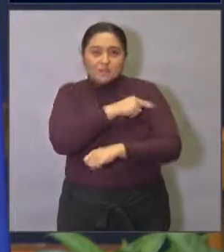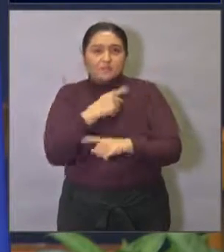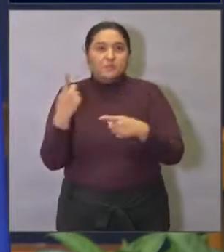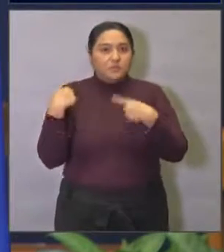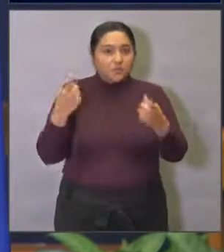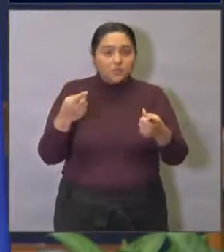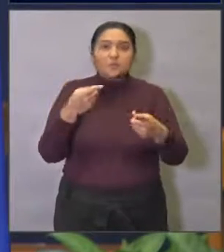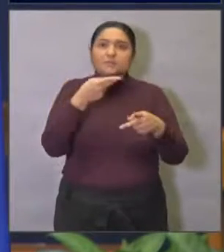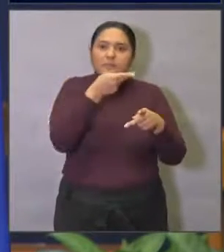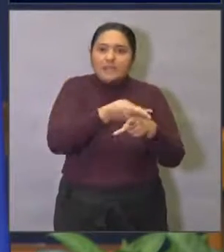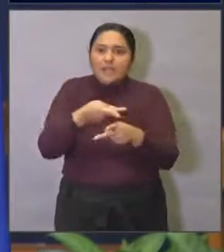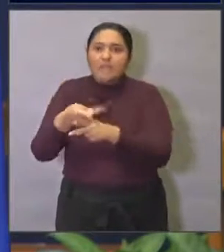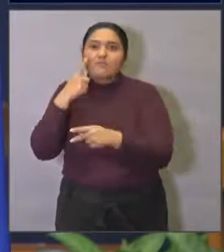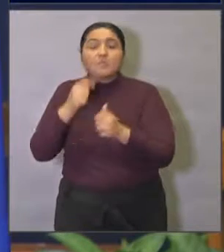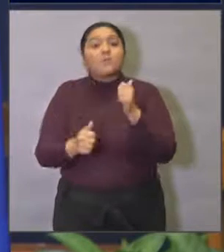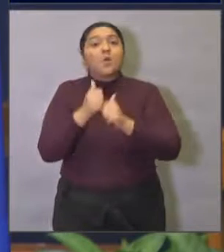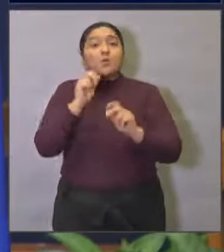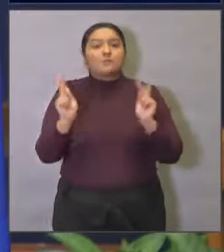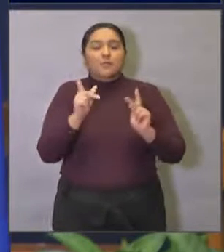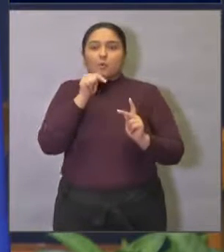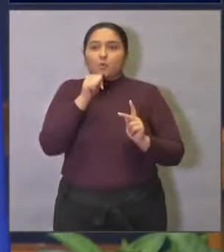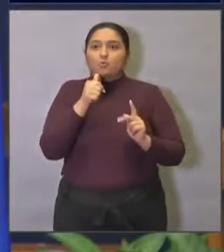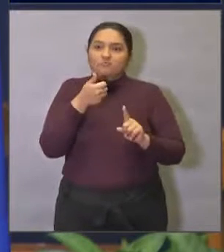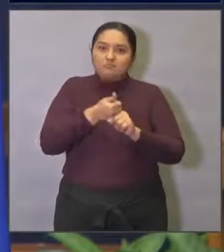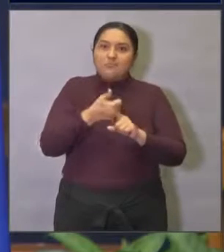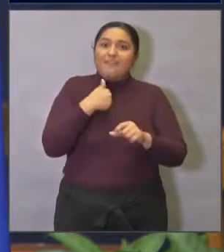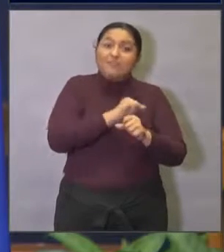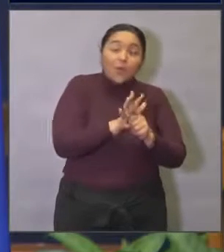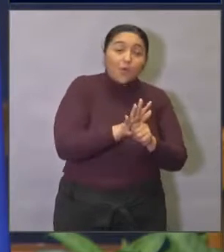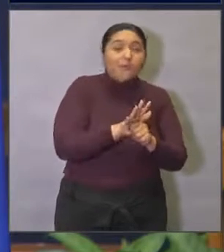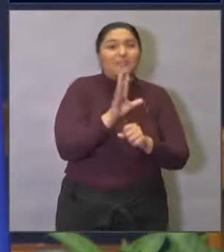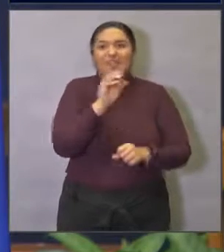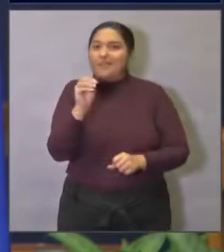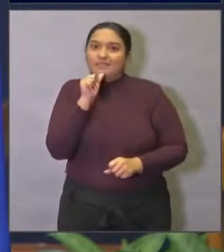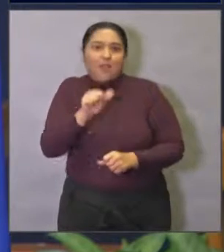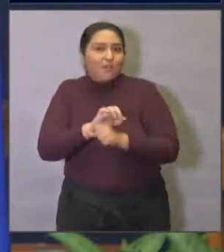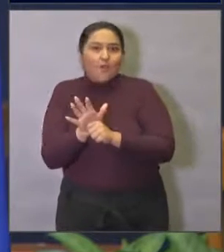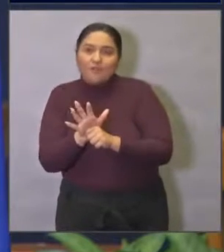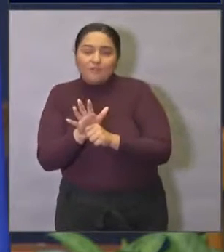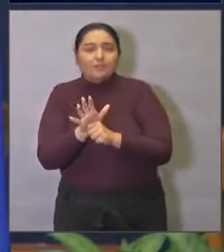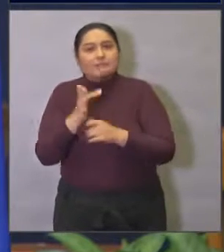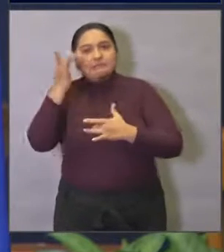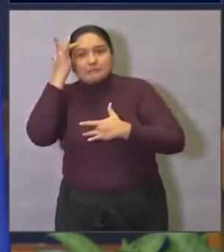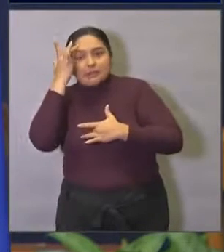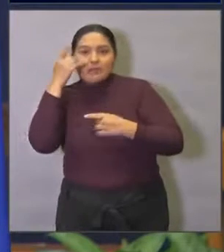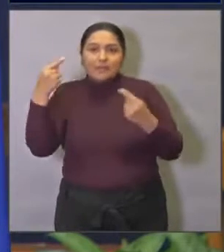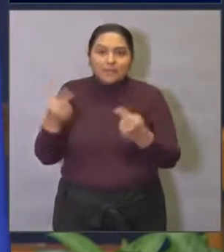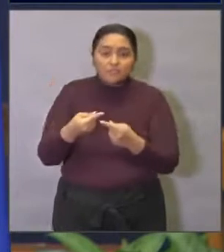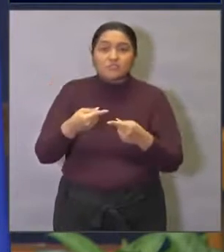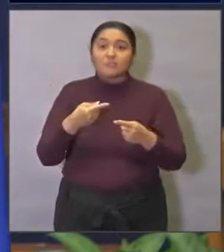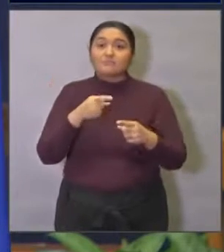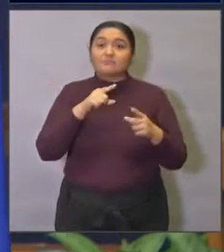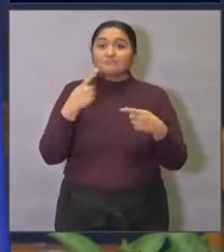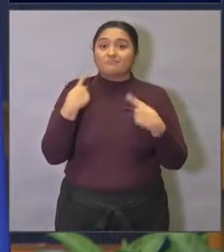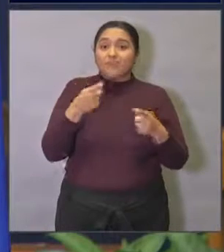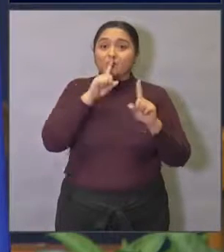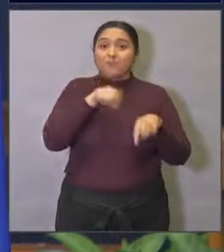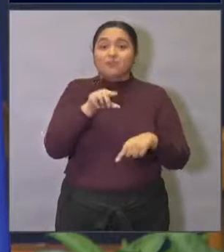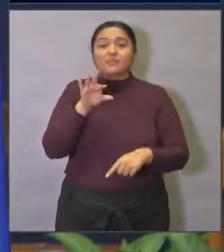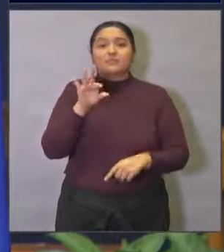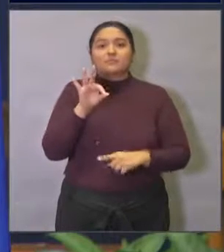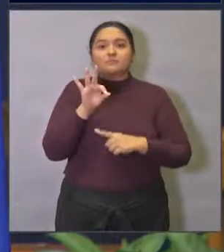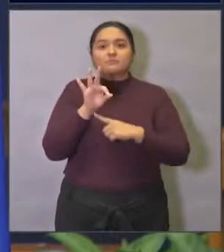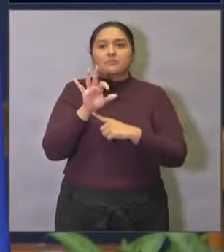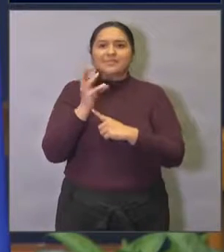pandemic, caring for the vast majority of COVID and non-COVID patients alike. They are reporting today 916 total available